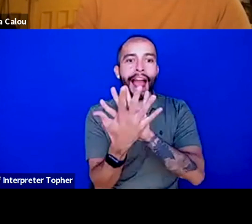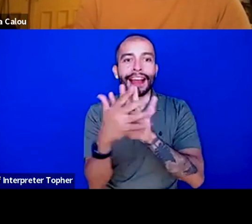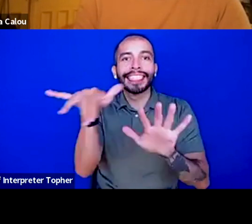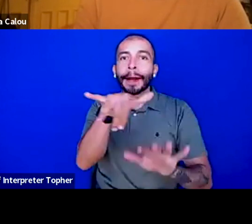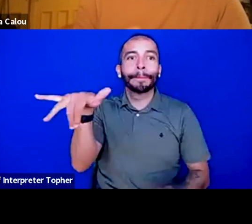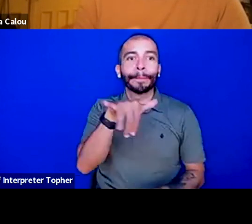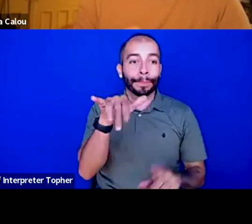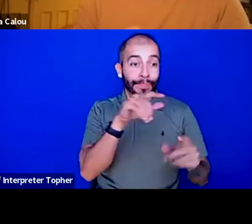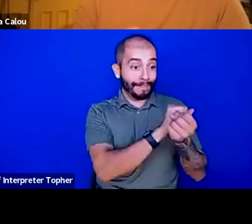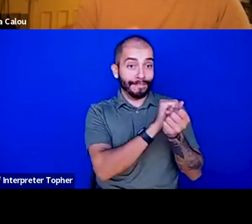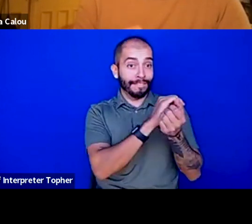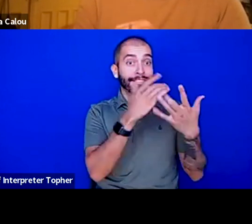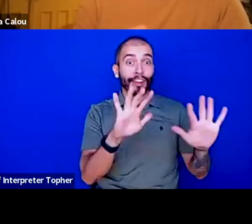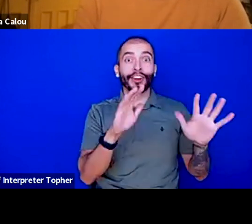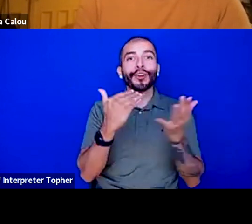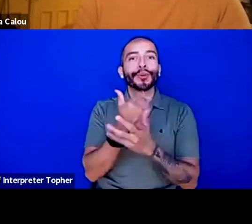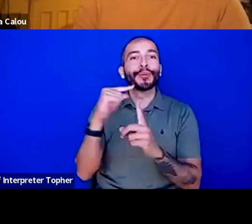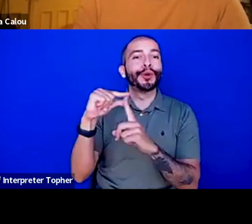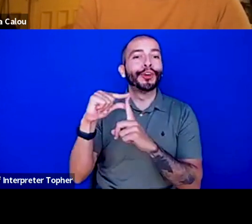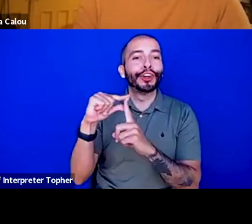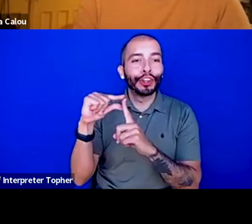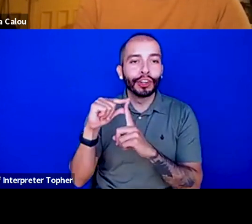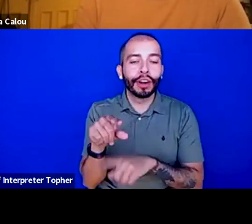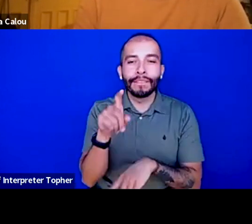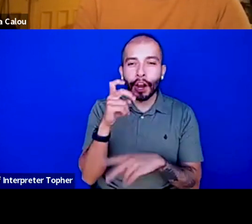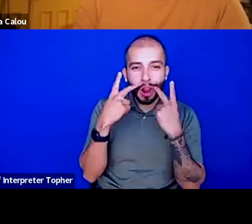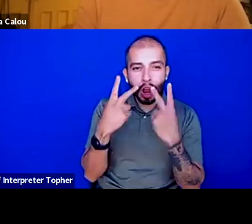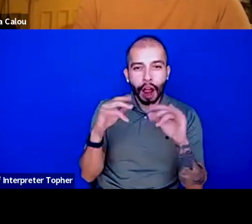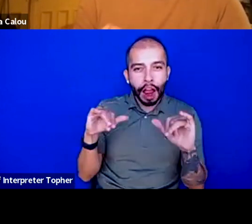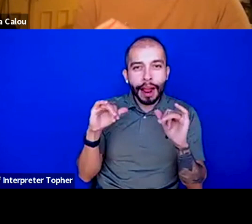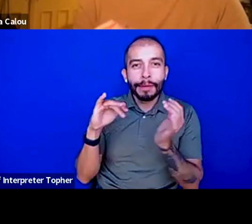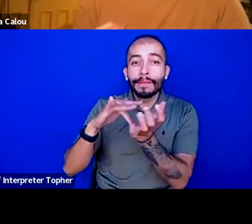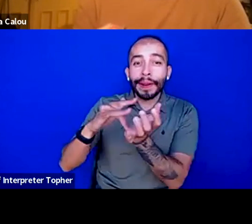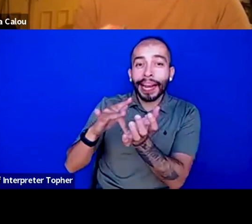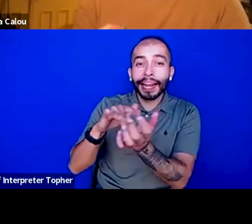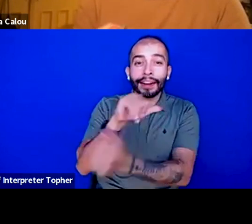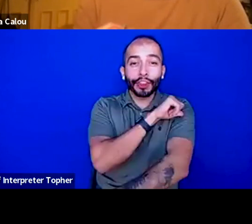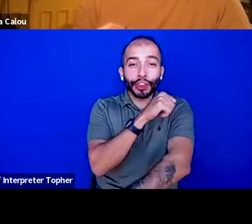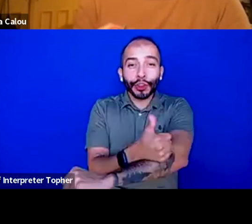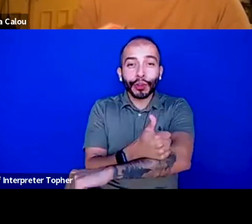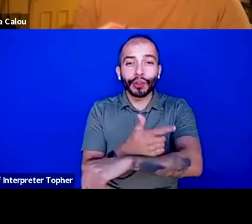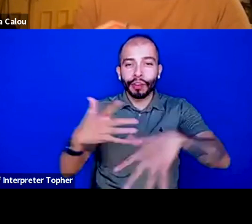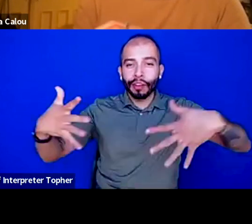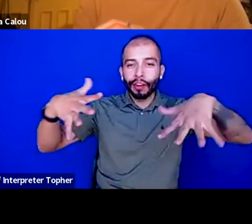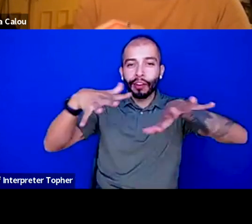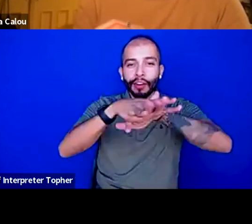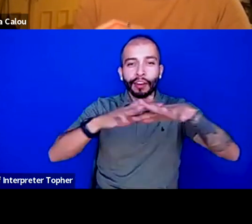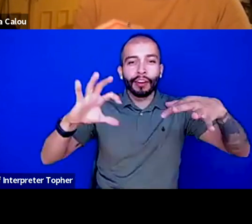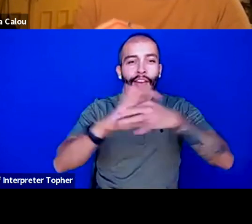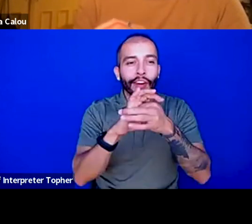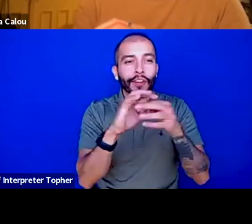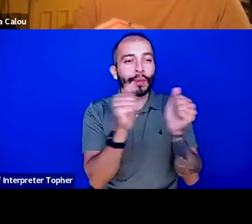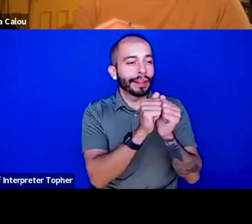medical authority being entangled with using these captive populations as a way to